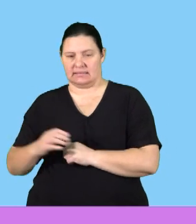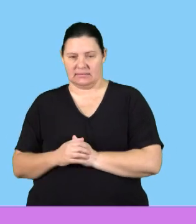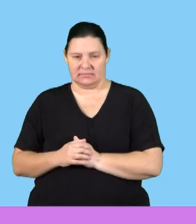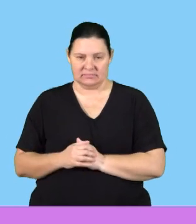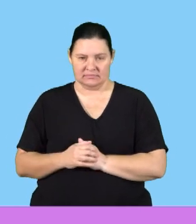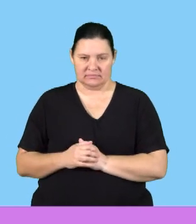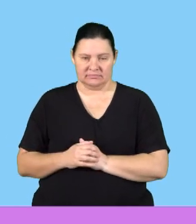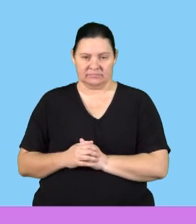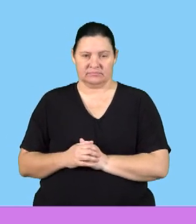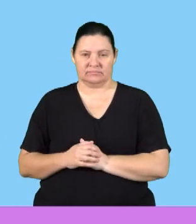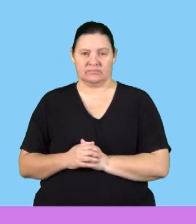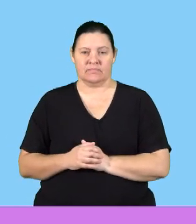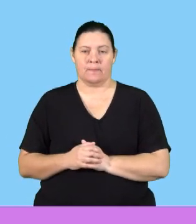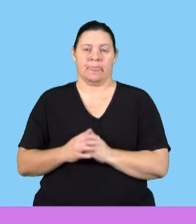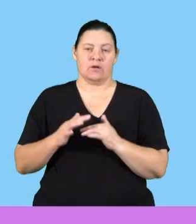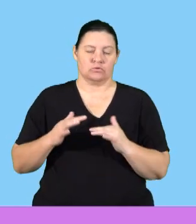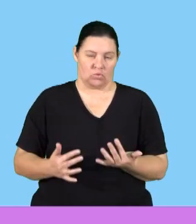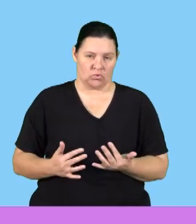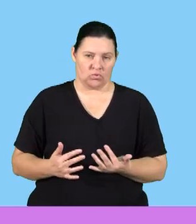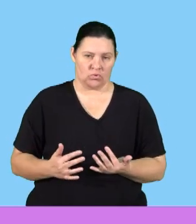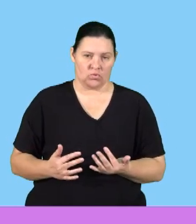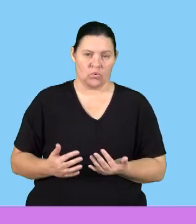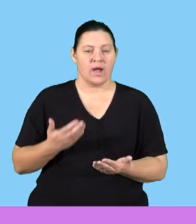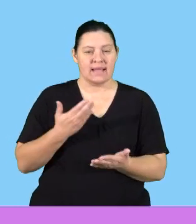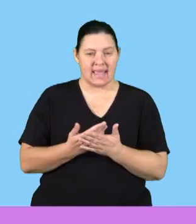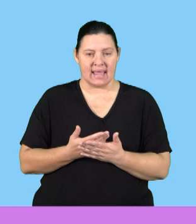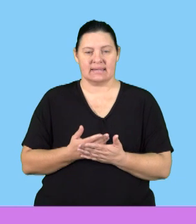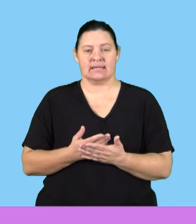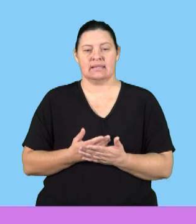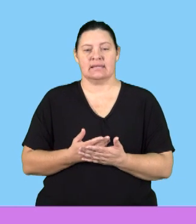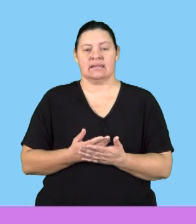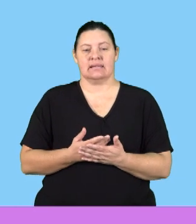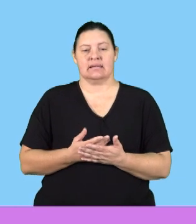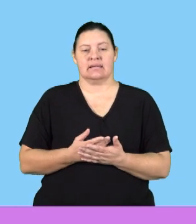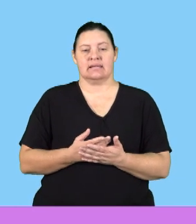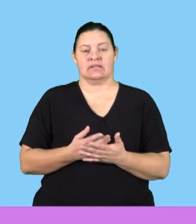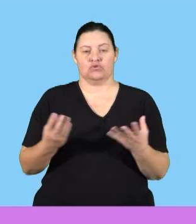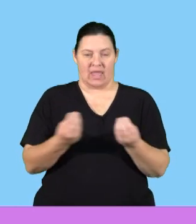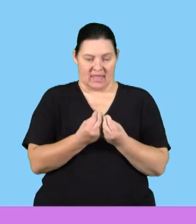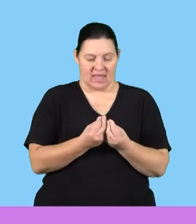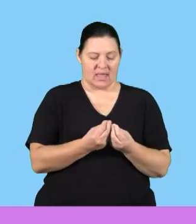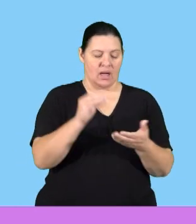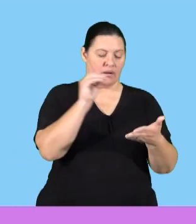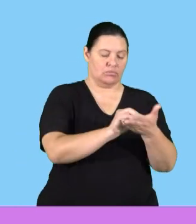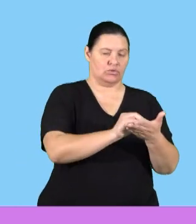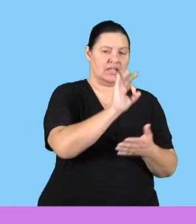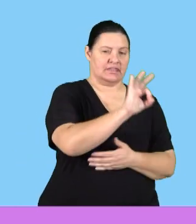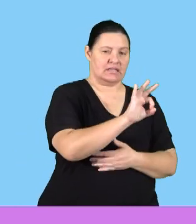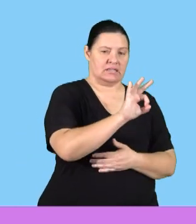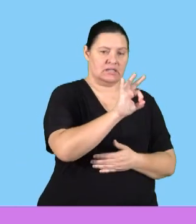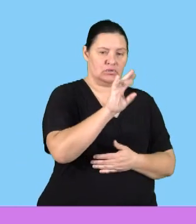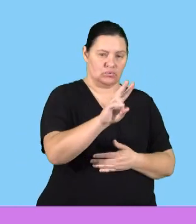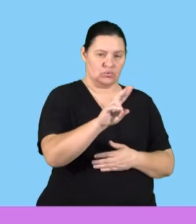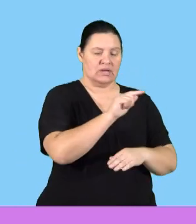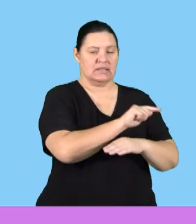by 100%. So we can divide together, divide this by 51, and then